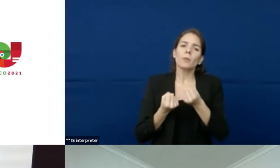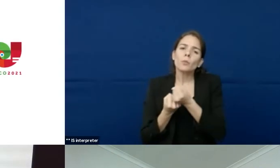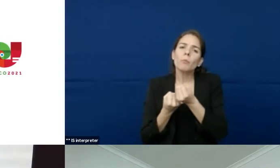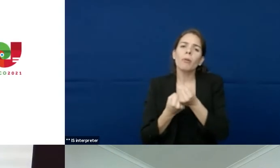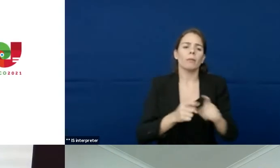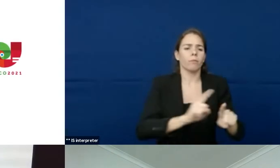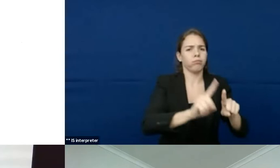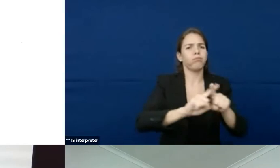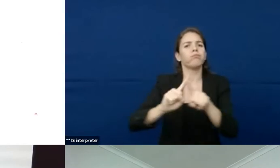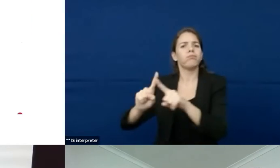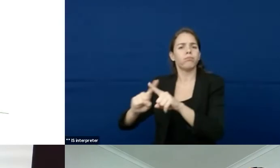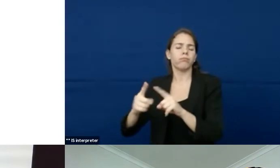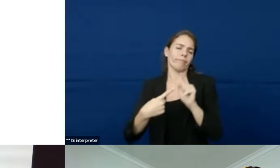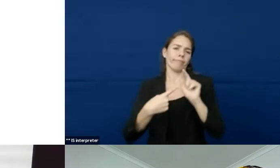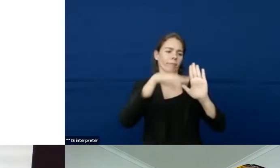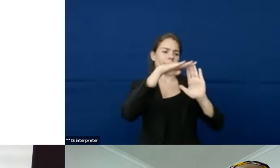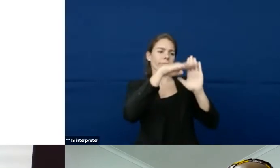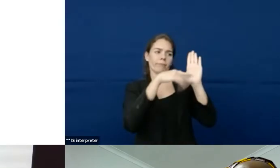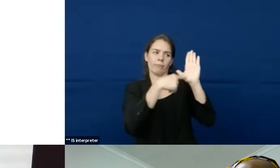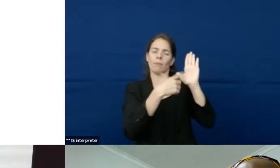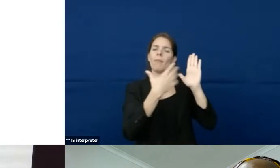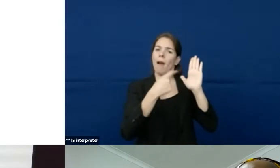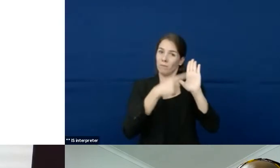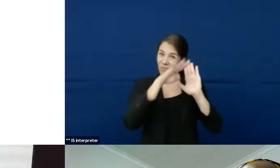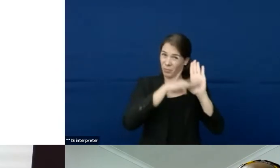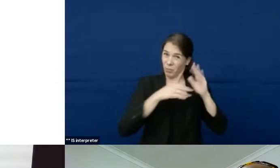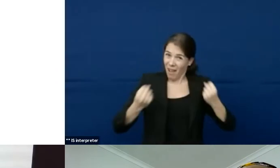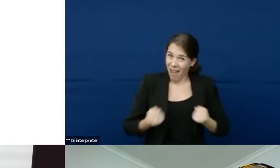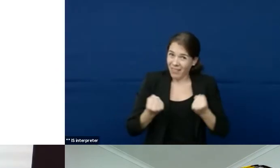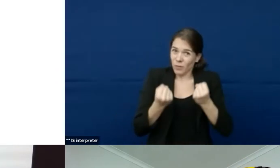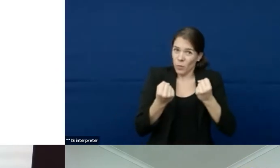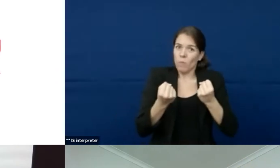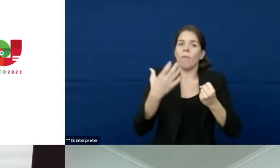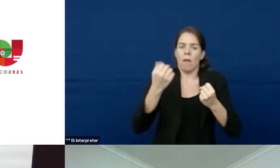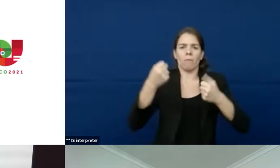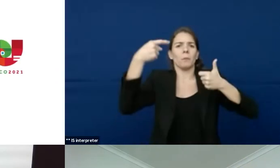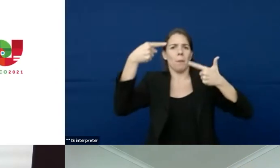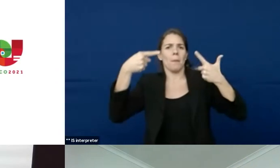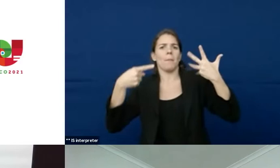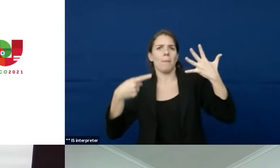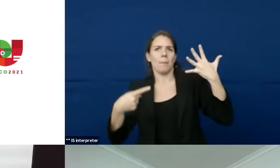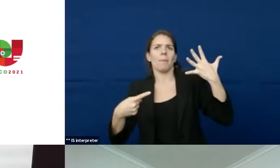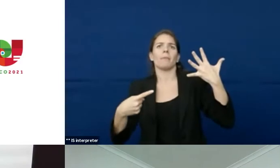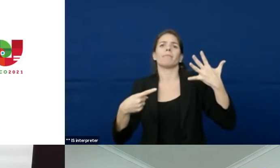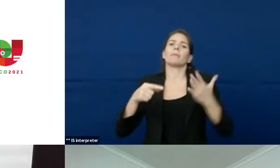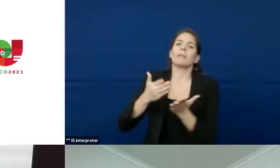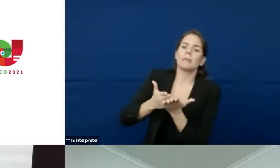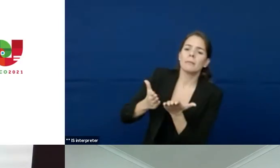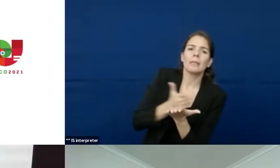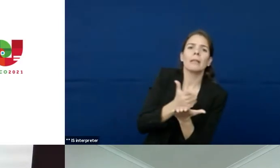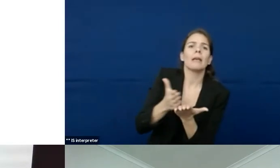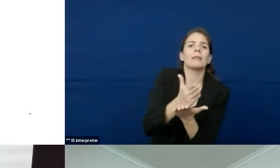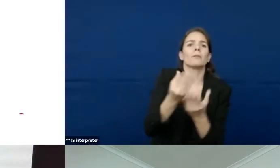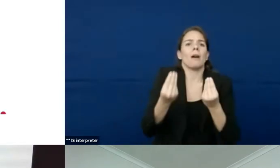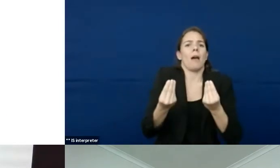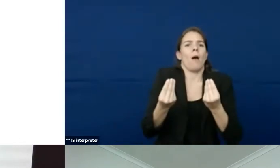and against children as well. This plan highlights some of the strategies that are critical to support scaling